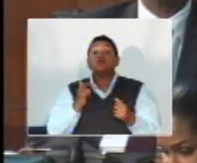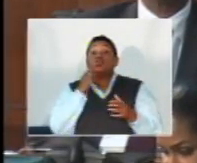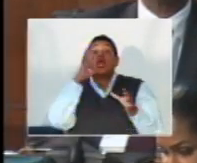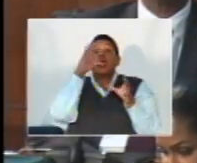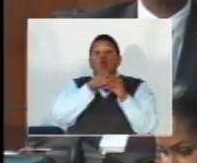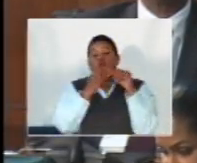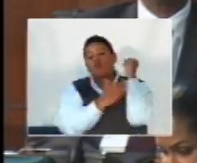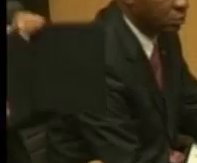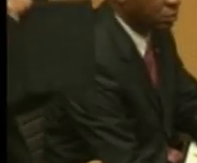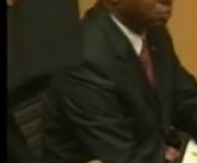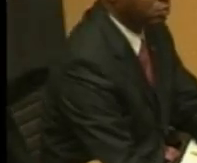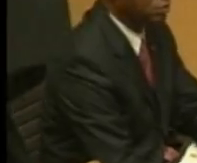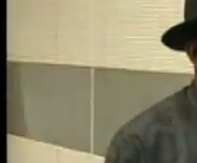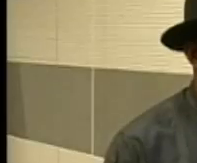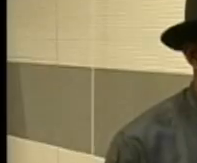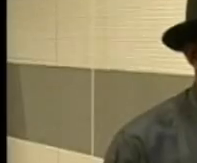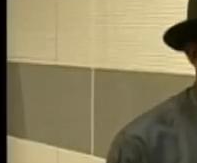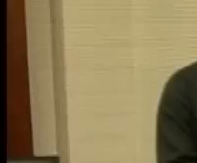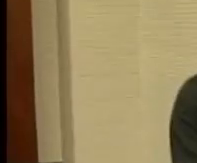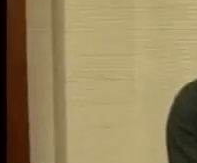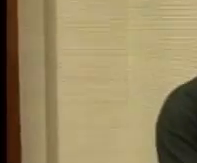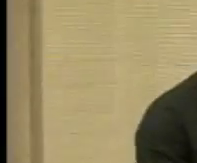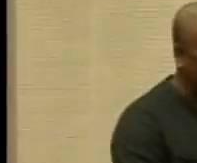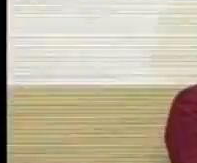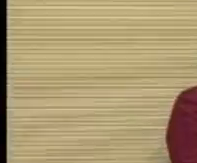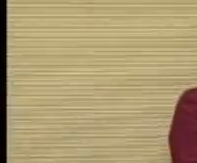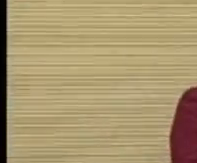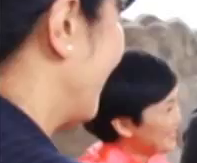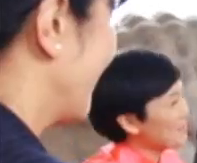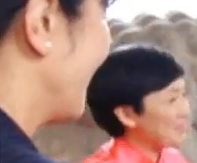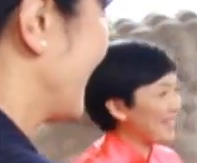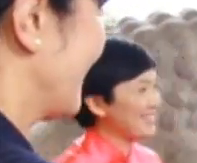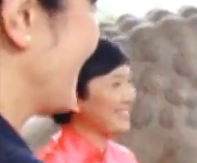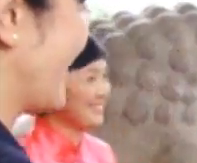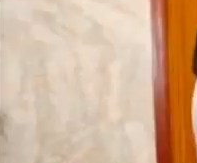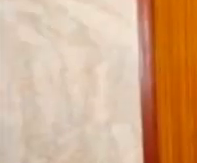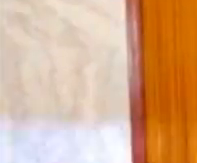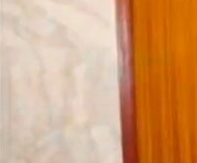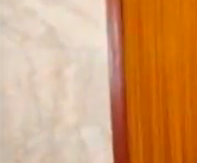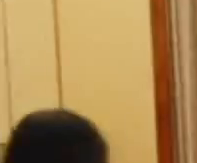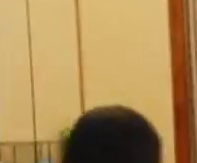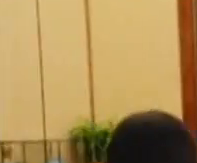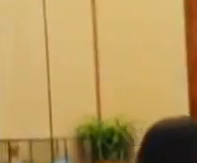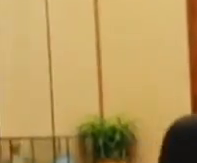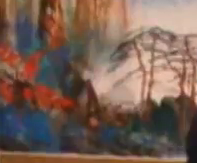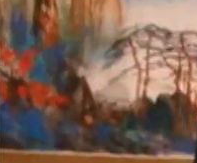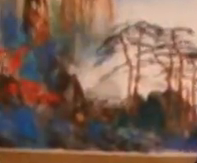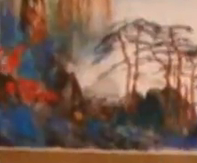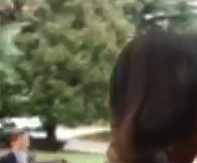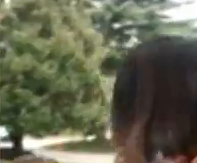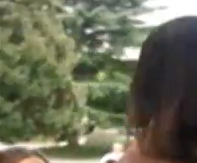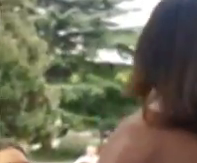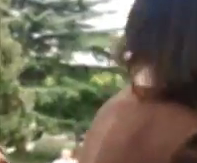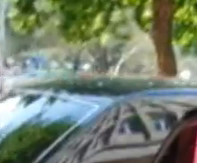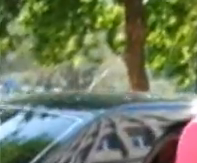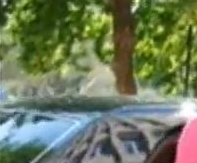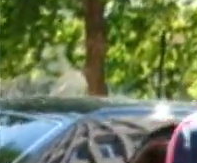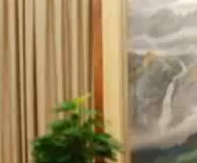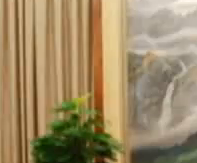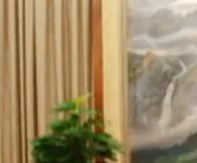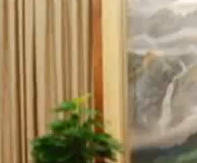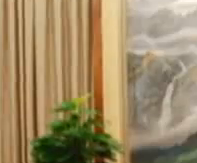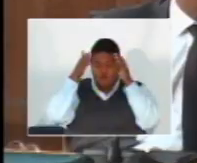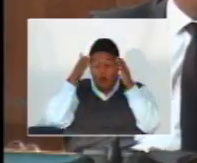rural development. We have always maintained a progressive, non-aligned, and forward-thinking